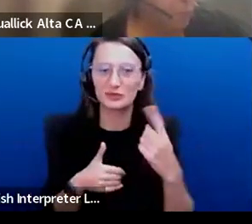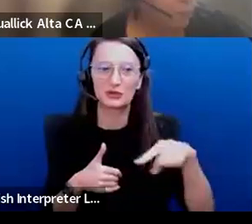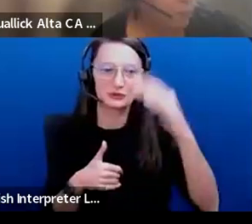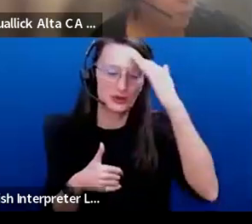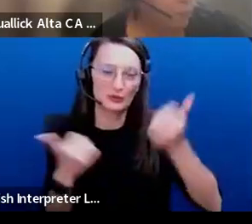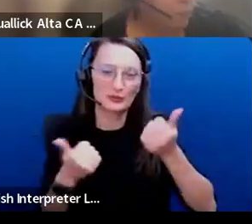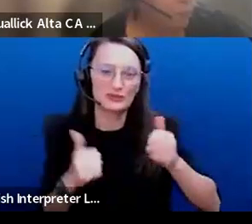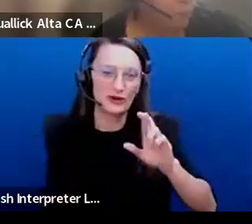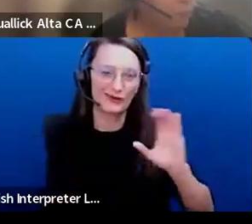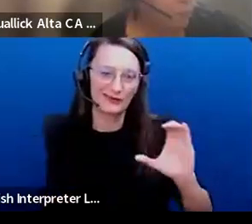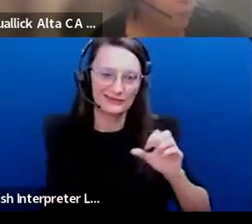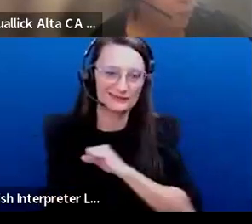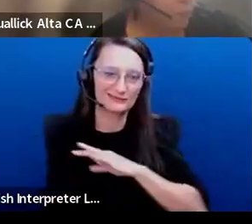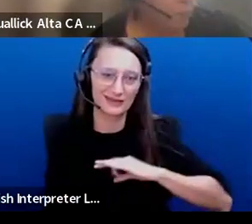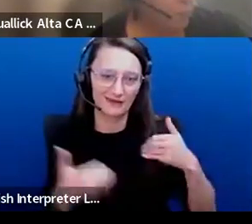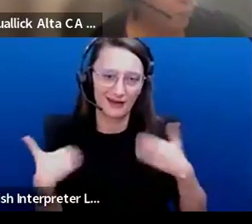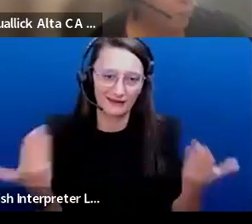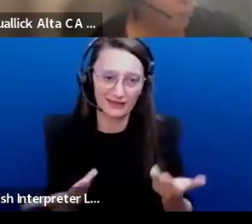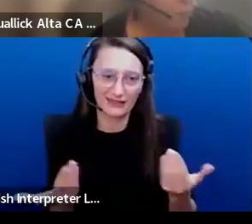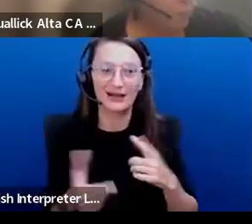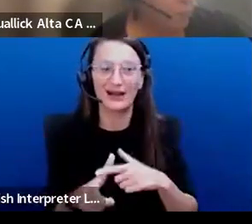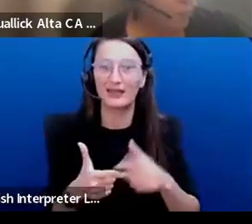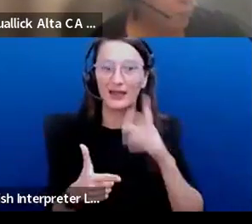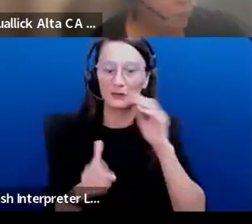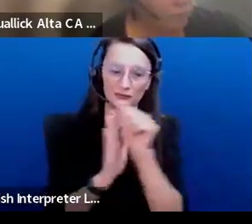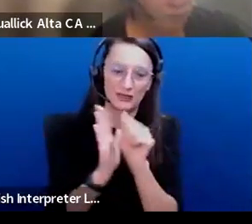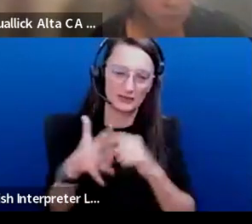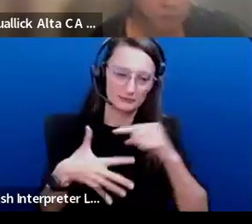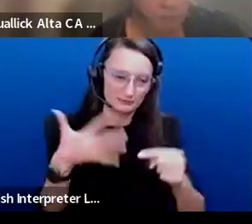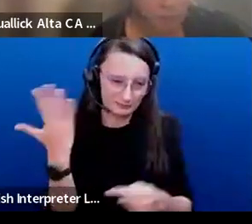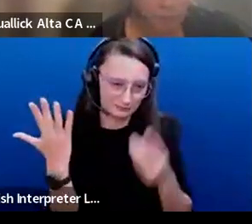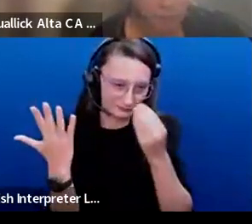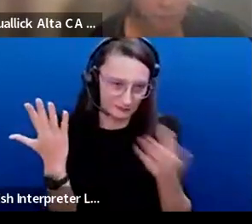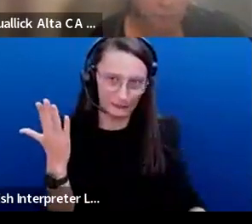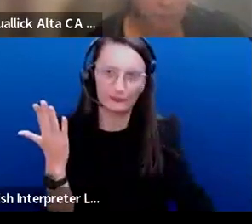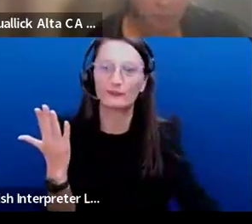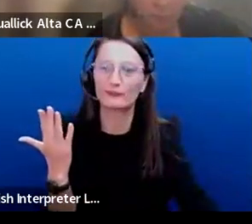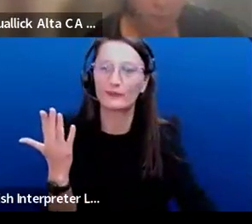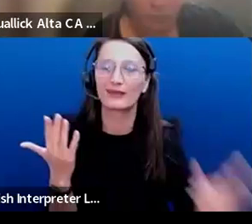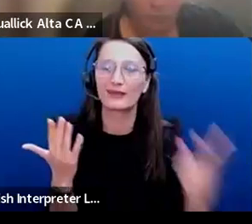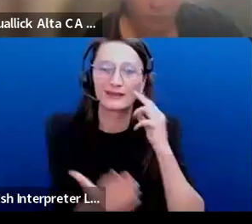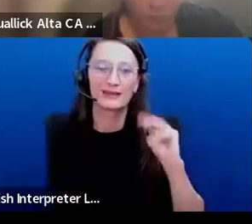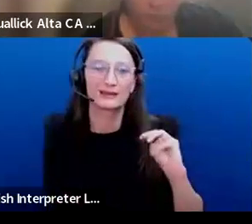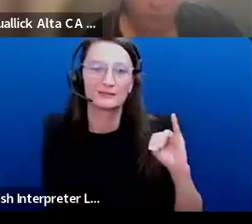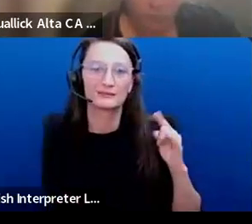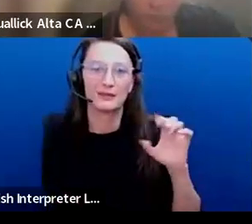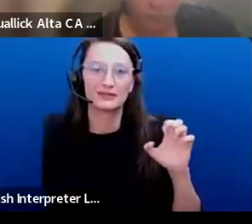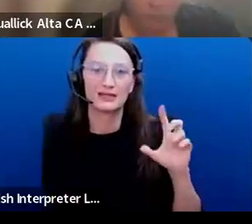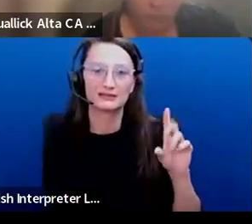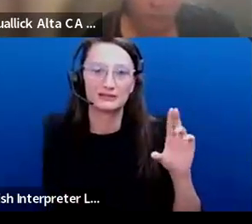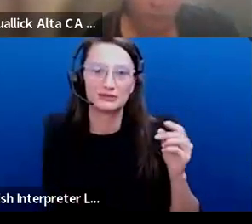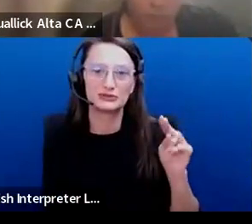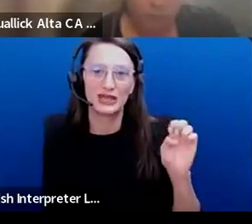today. And then I will let you guys know what agenda we have planned. So I am seeing Michelle Duchesne. Good morning, Michelle. She's one of our